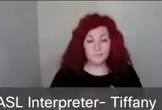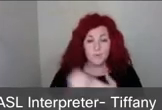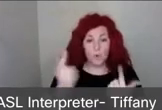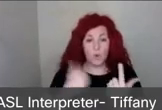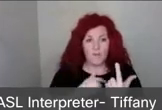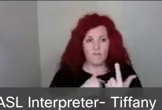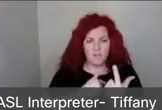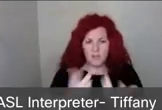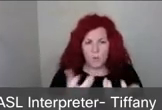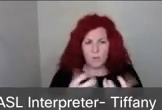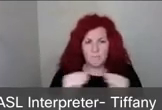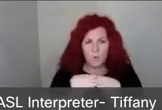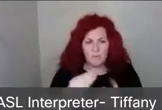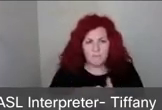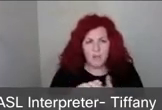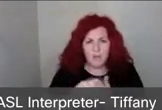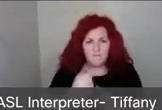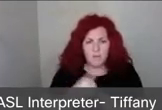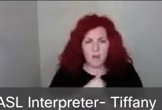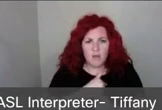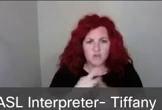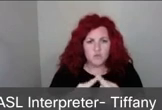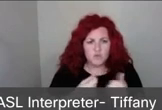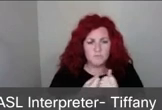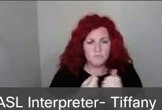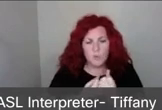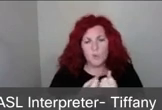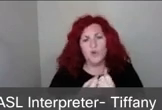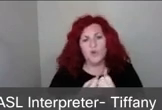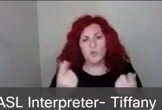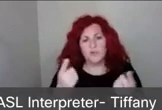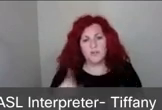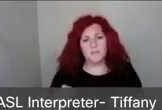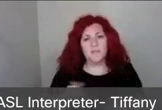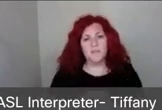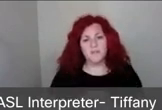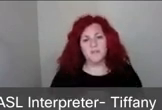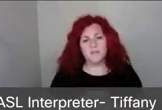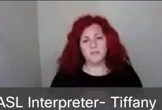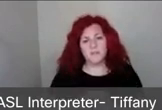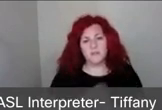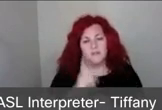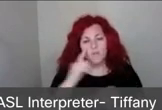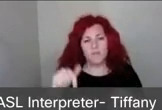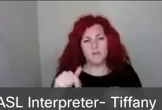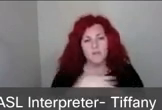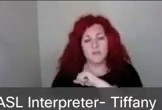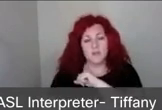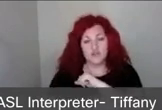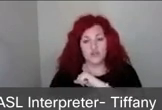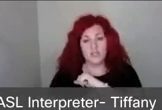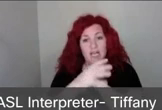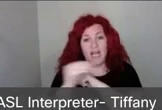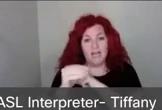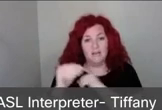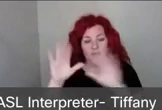more and more dollars to support what's happening in our nation and in our great